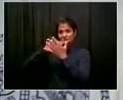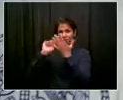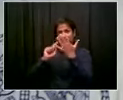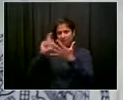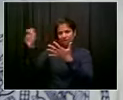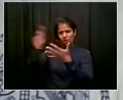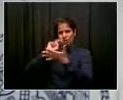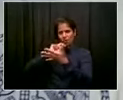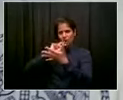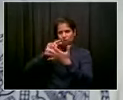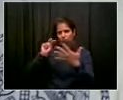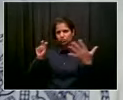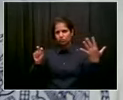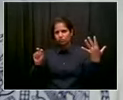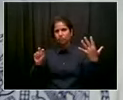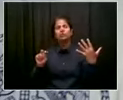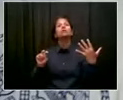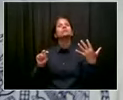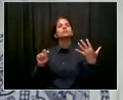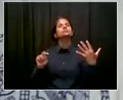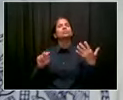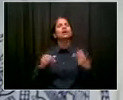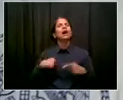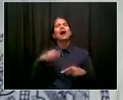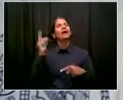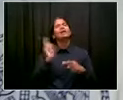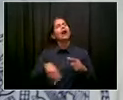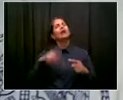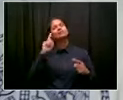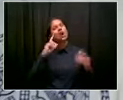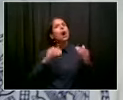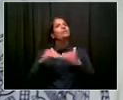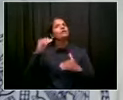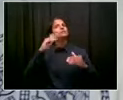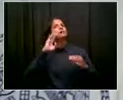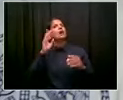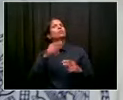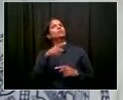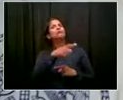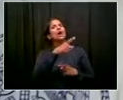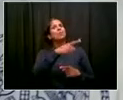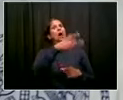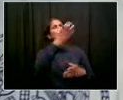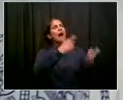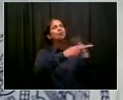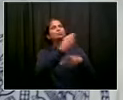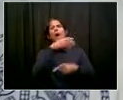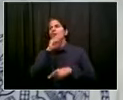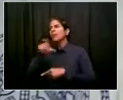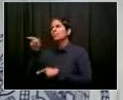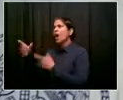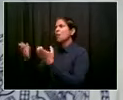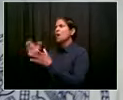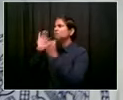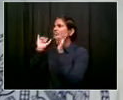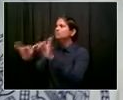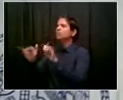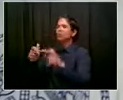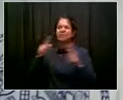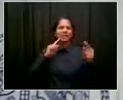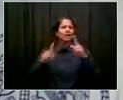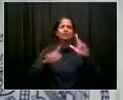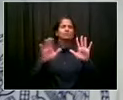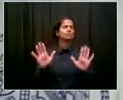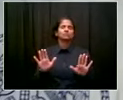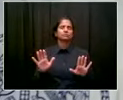to giuliani and the other one doesn't it's not even close to that there are a number of candidates who want to keep making reform and keep the city safe